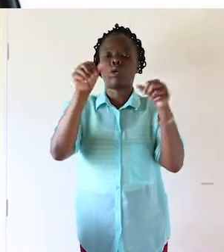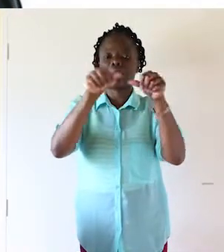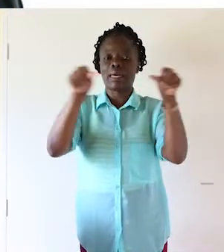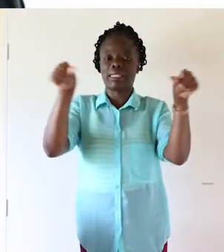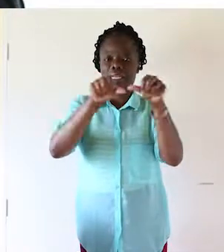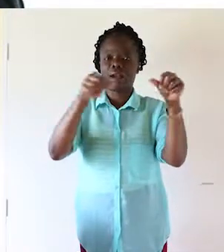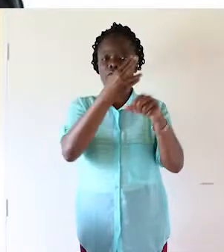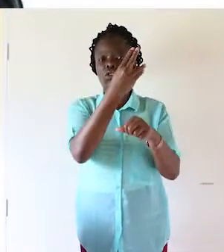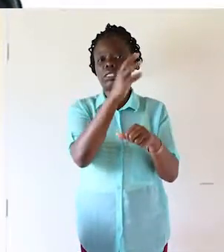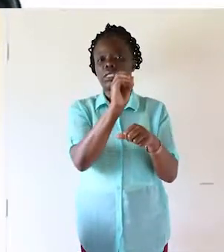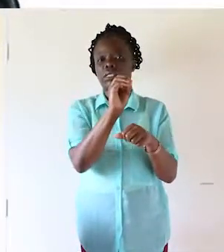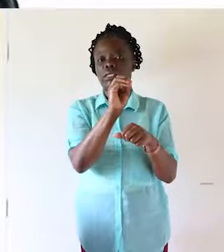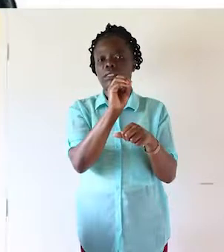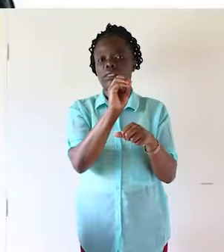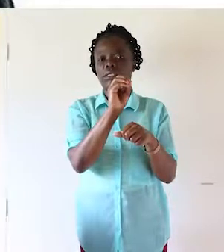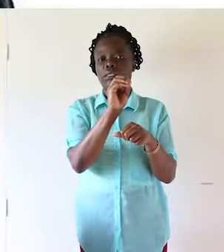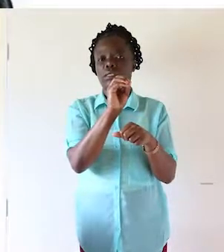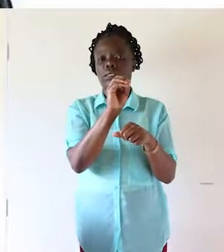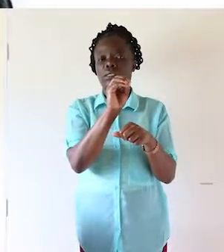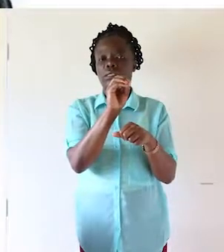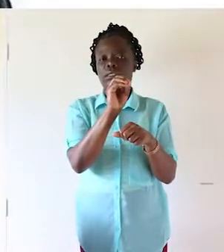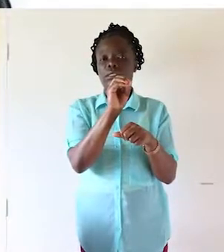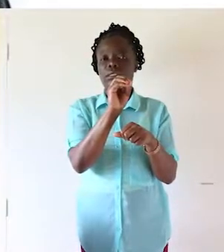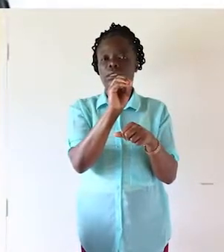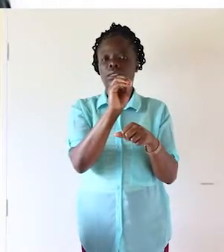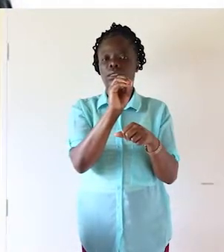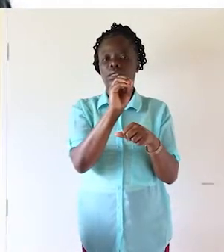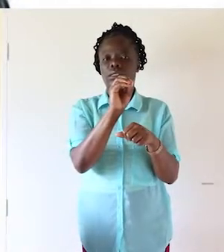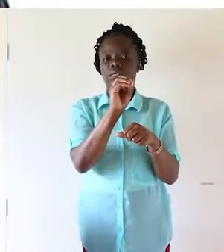one 40 and we cut.